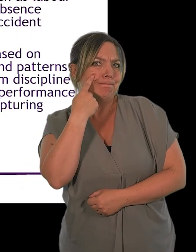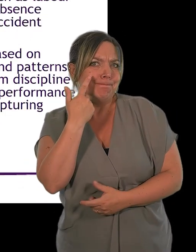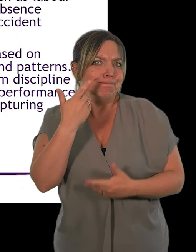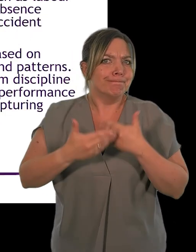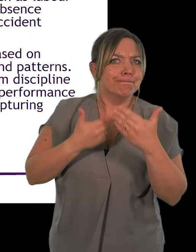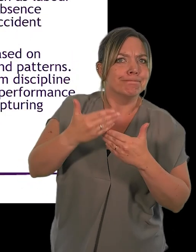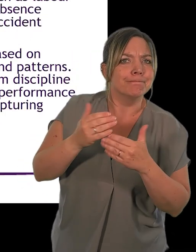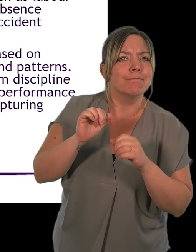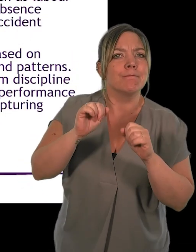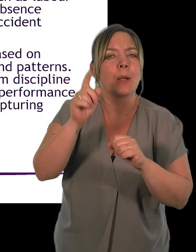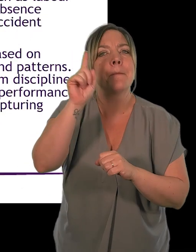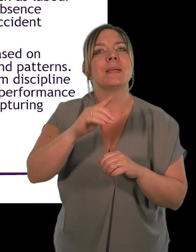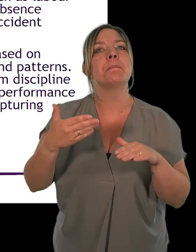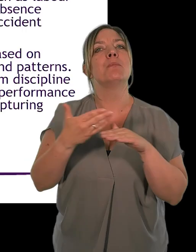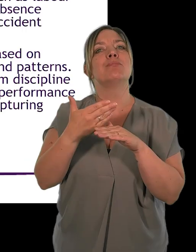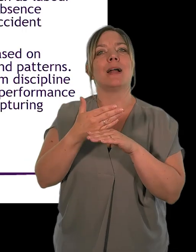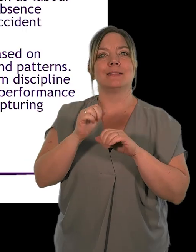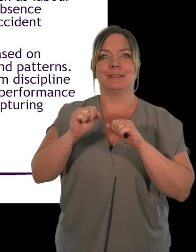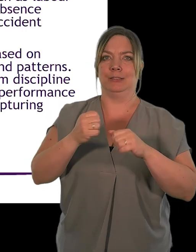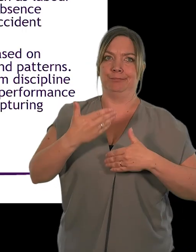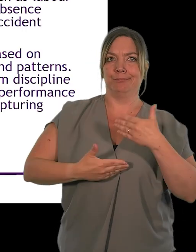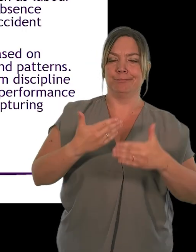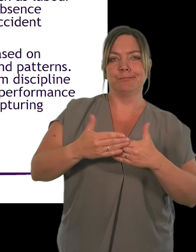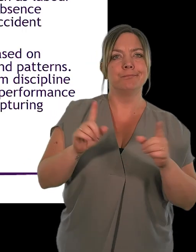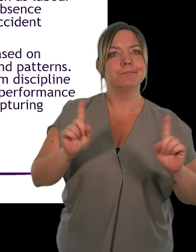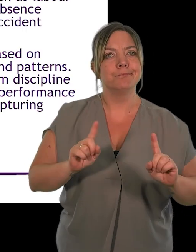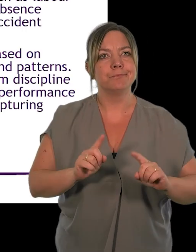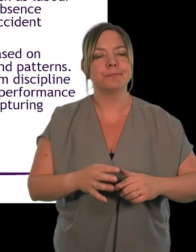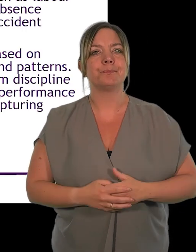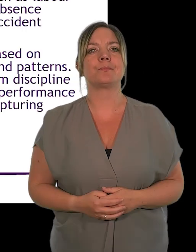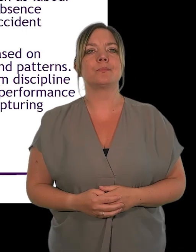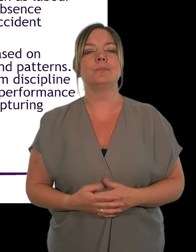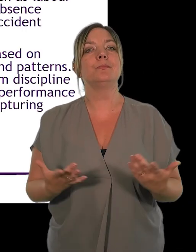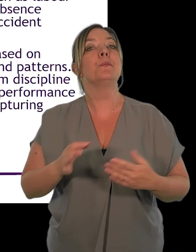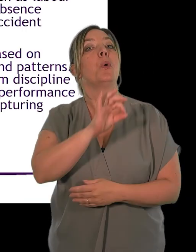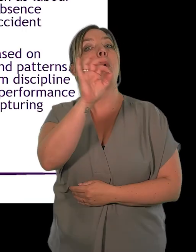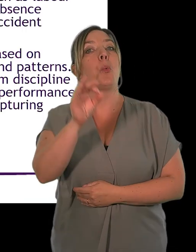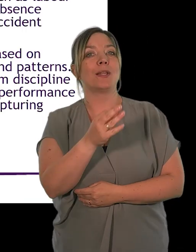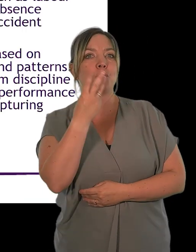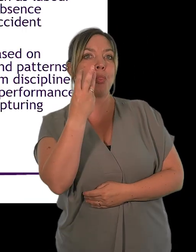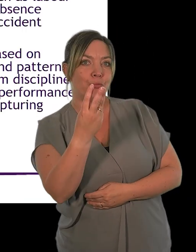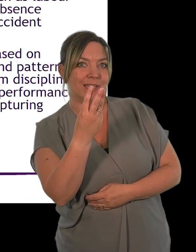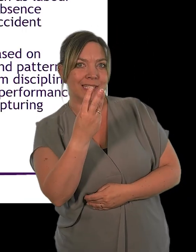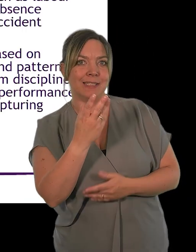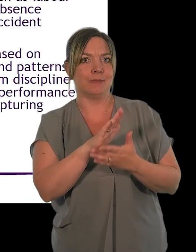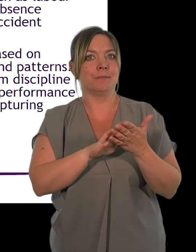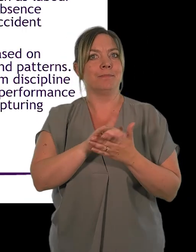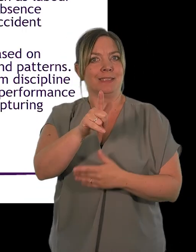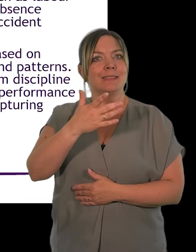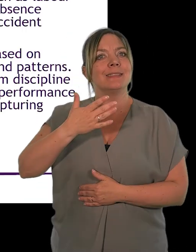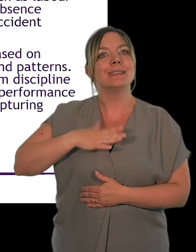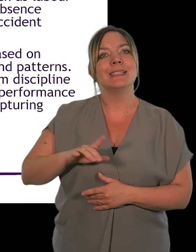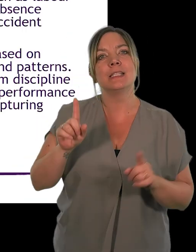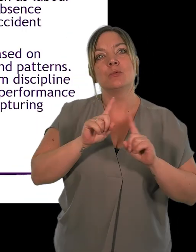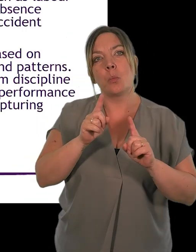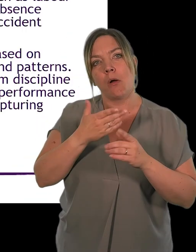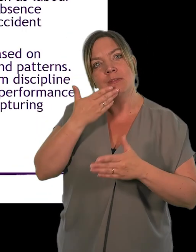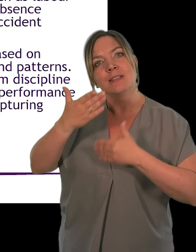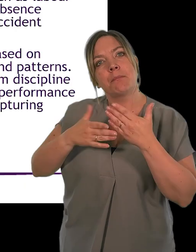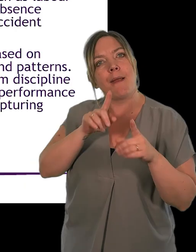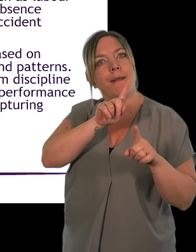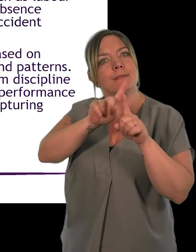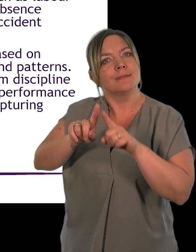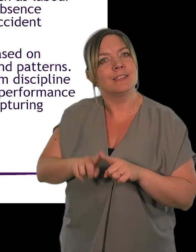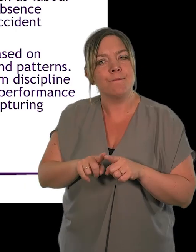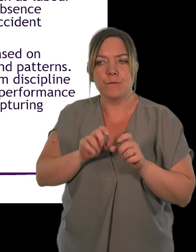Question 3. This requires you to explain the different types of data measurements that people professionals at